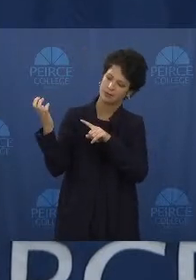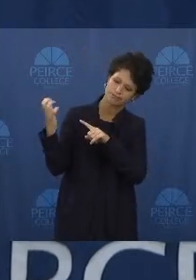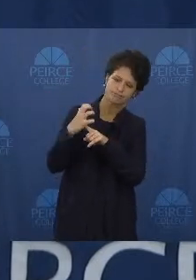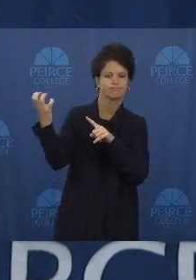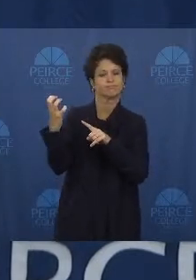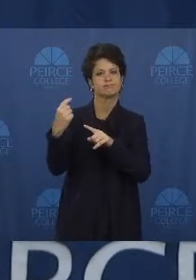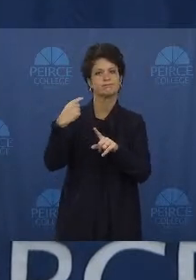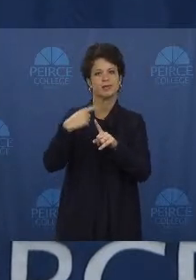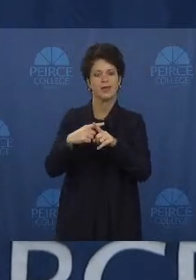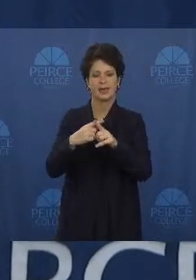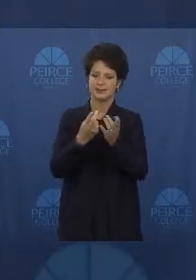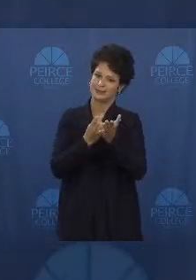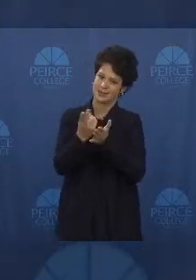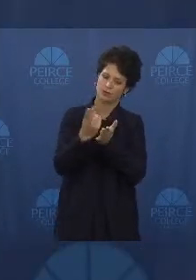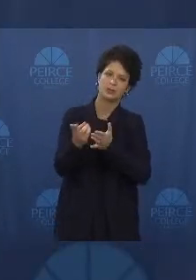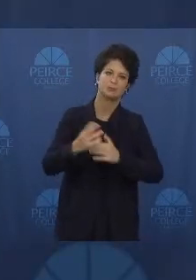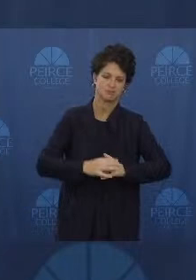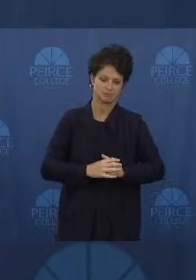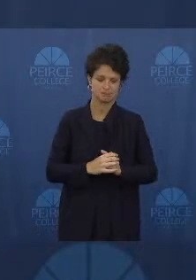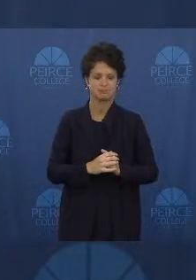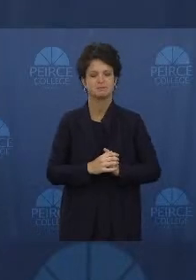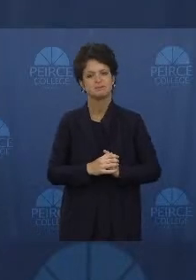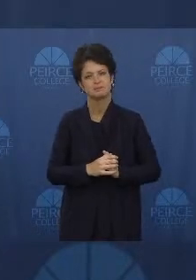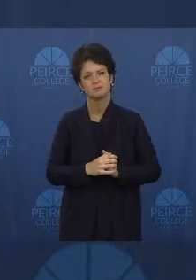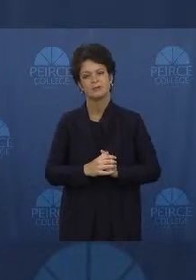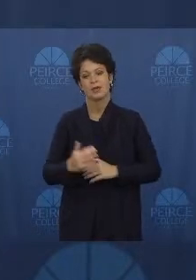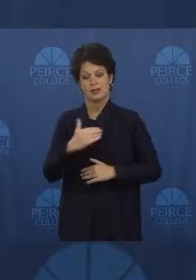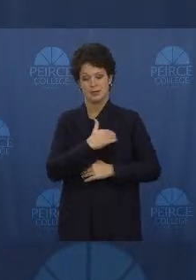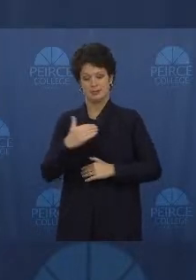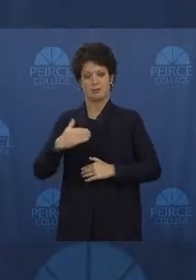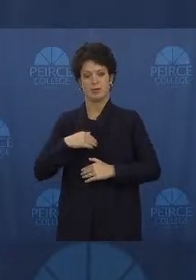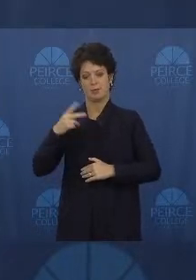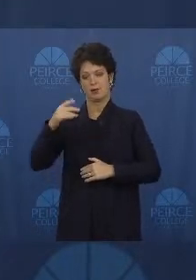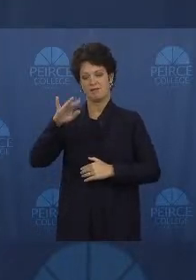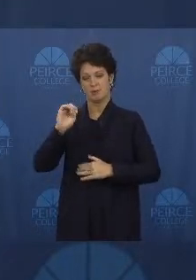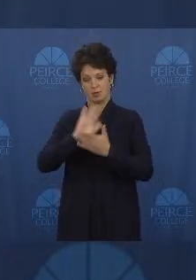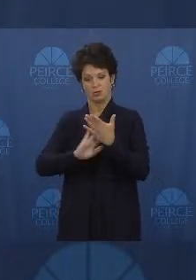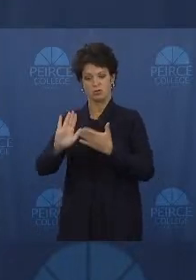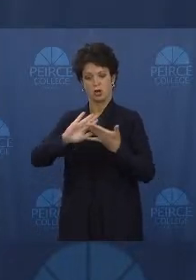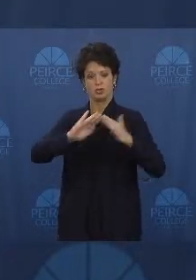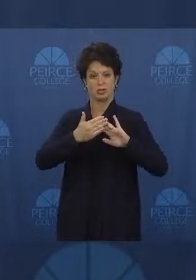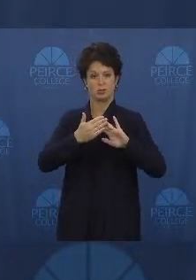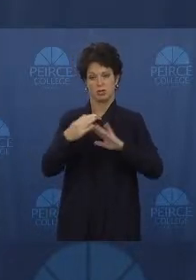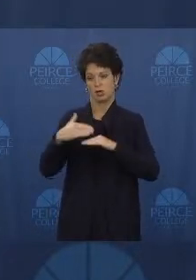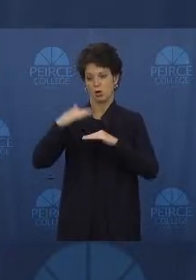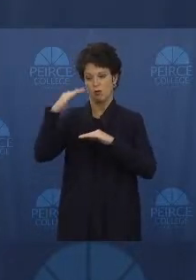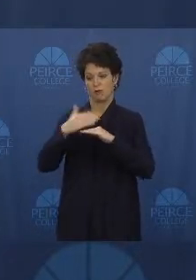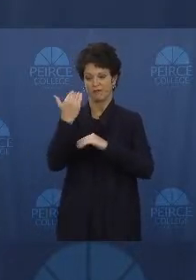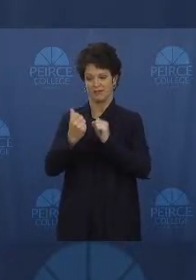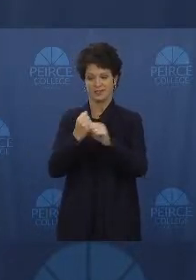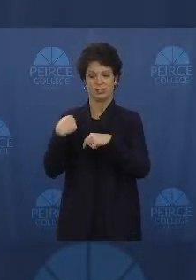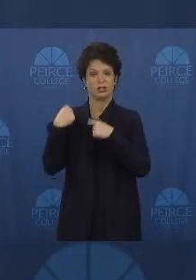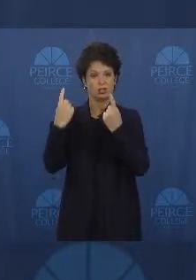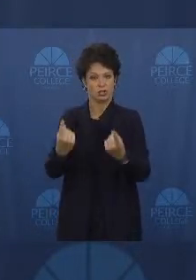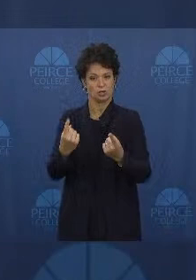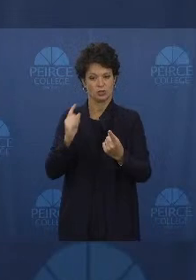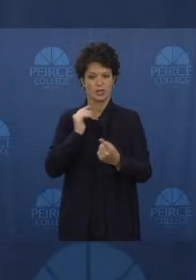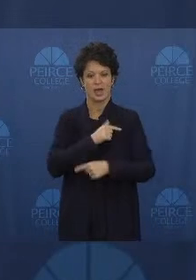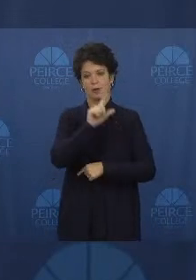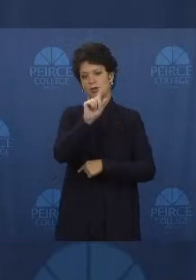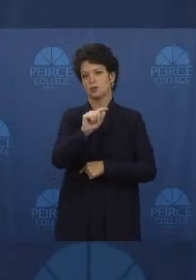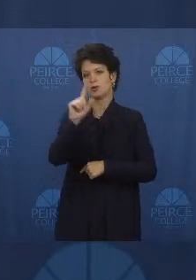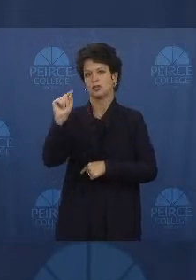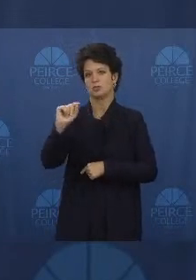excellence and integrity. As a member of the Peirce College community for over 15 years, our